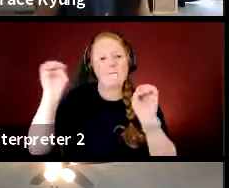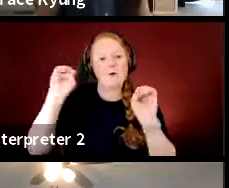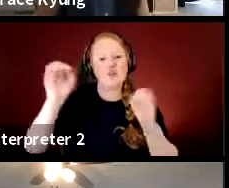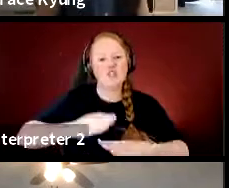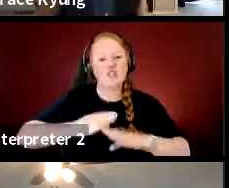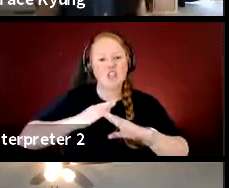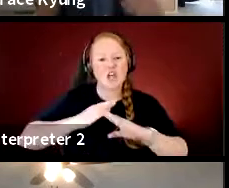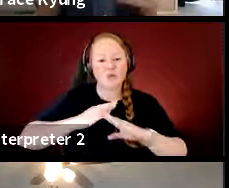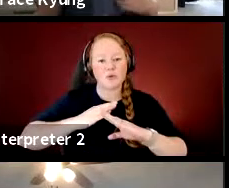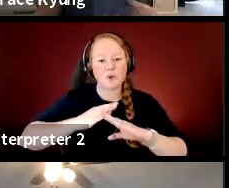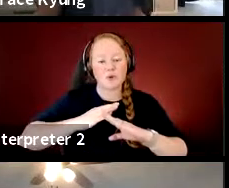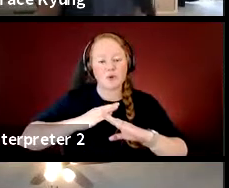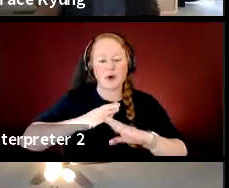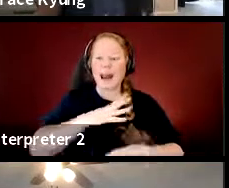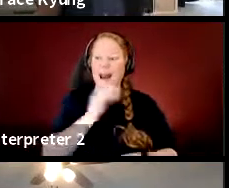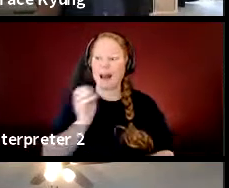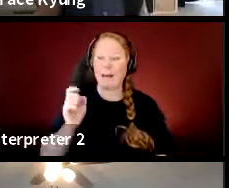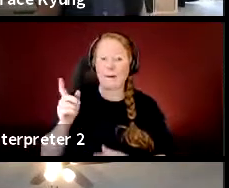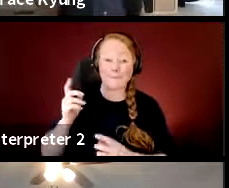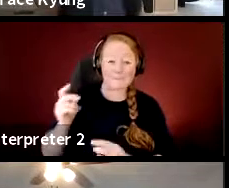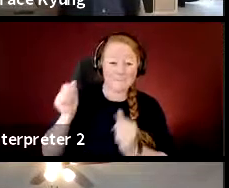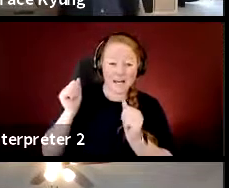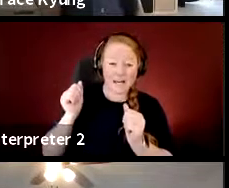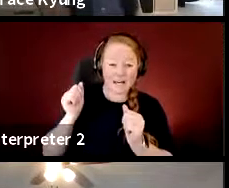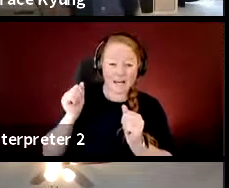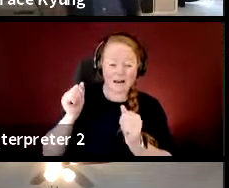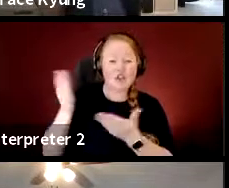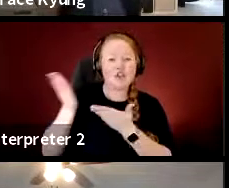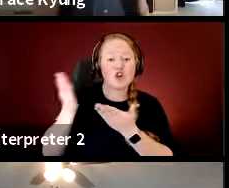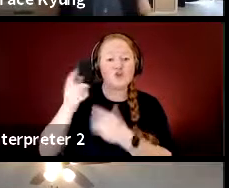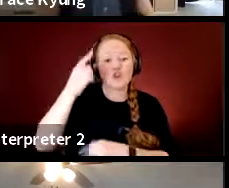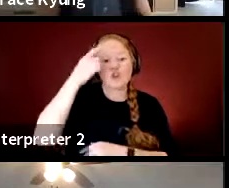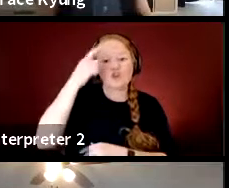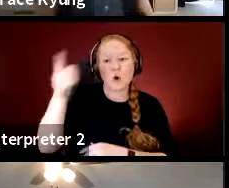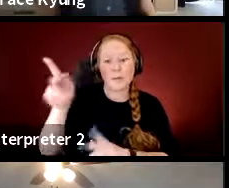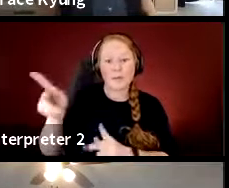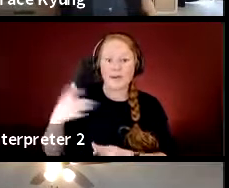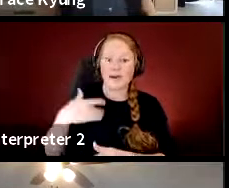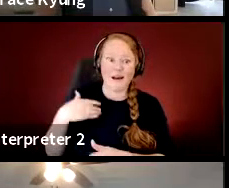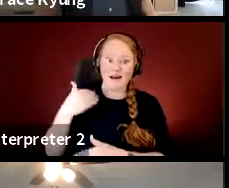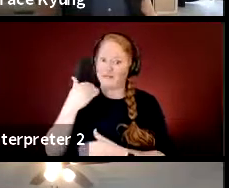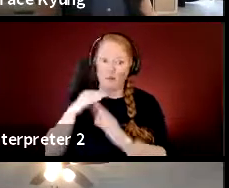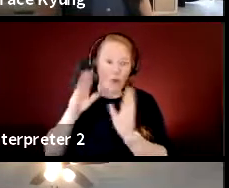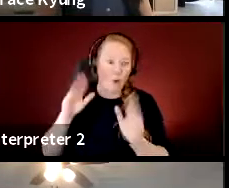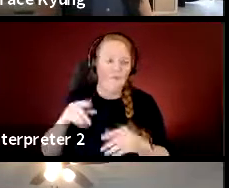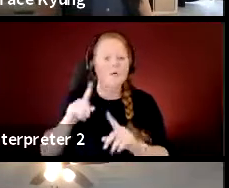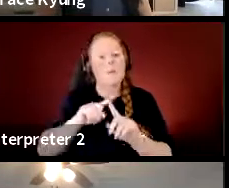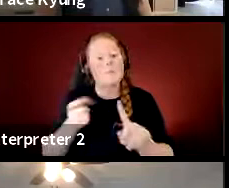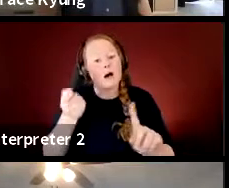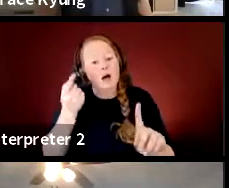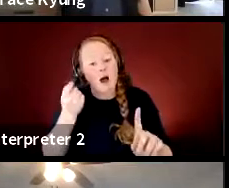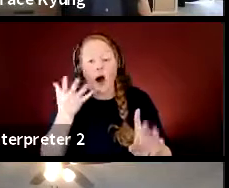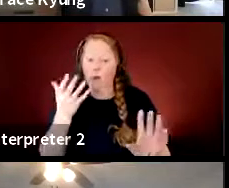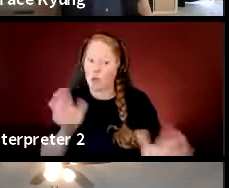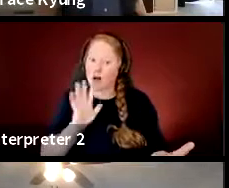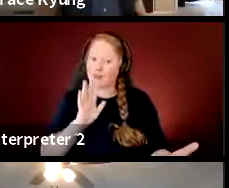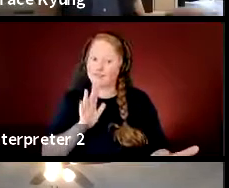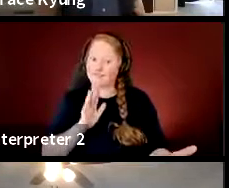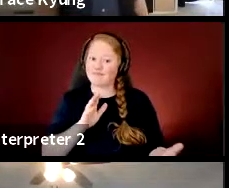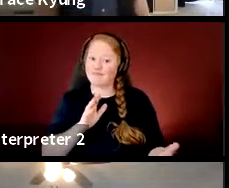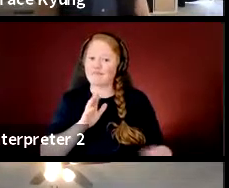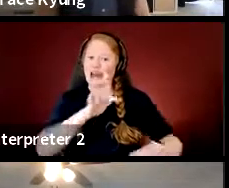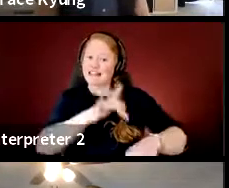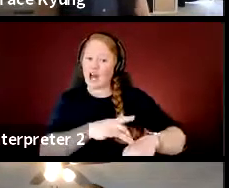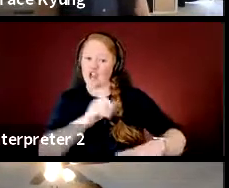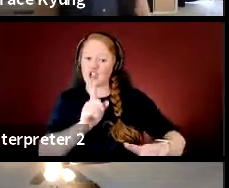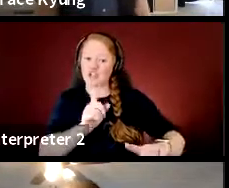well as immediate emergency services for concerning the unhoused. But I really wanted to touch and address on the fact that we're out